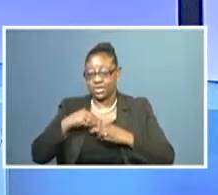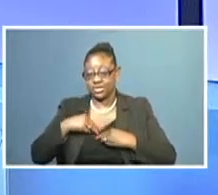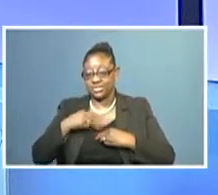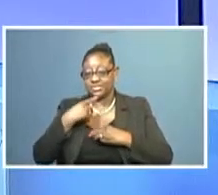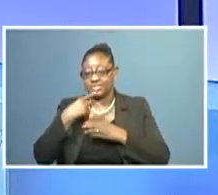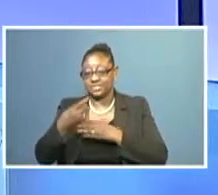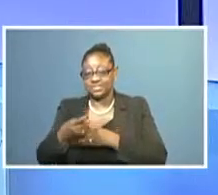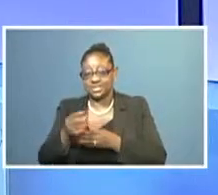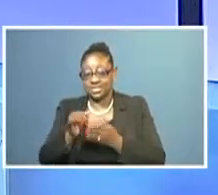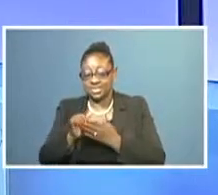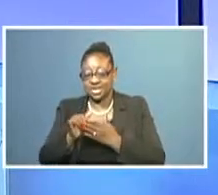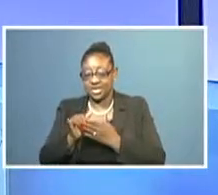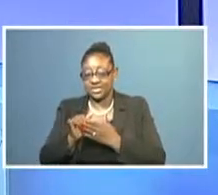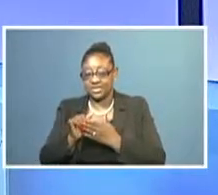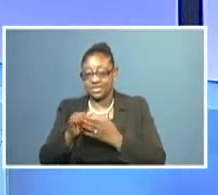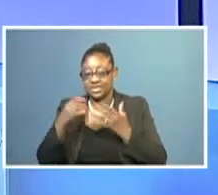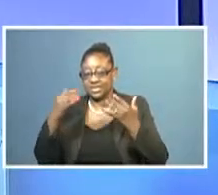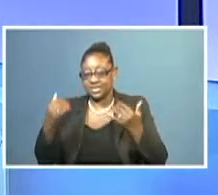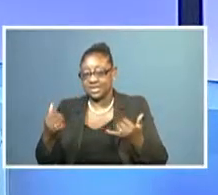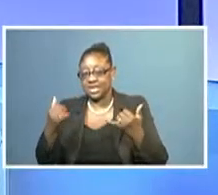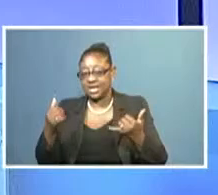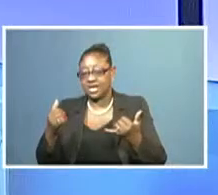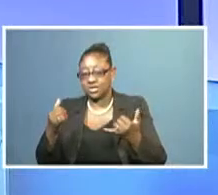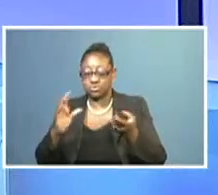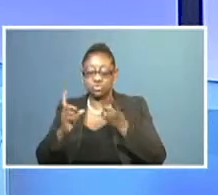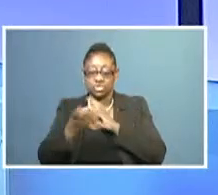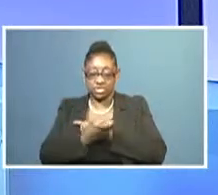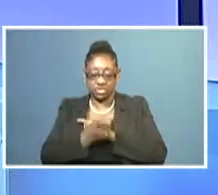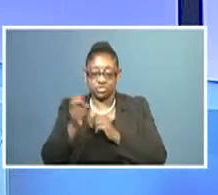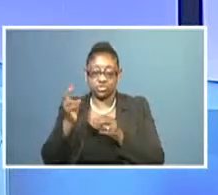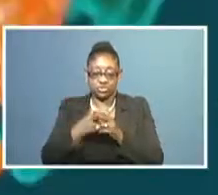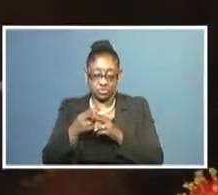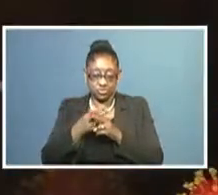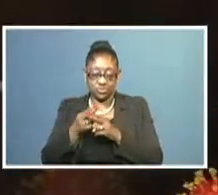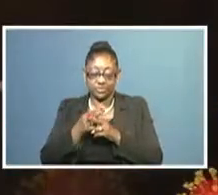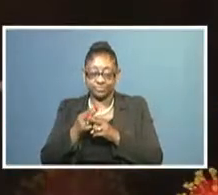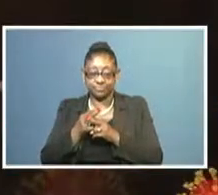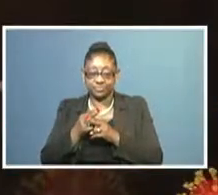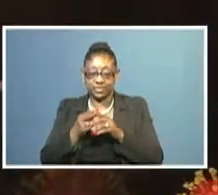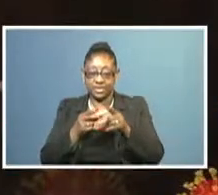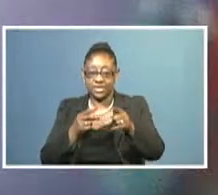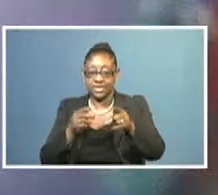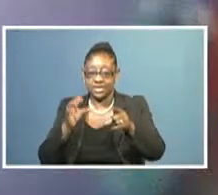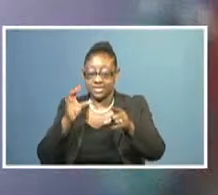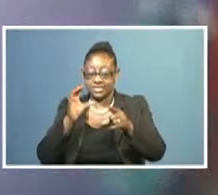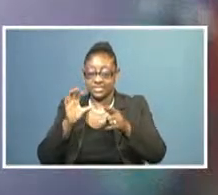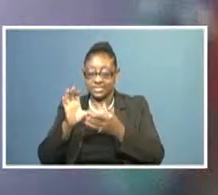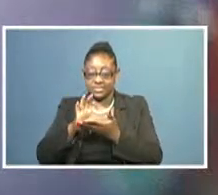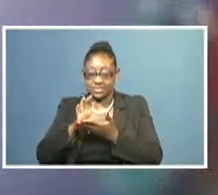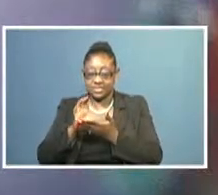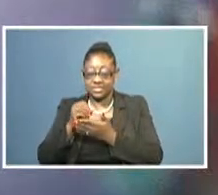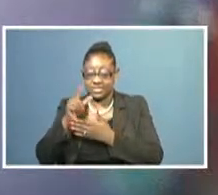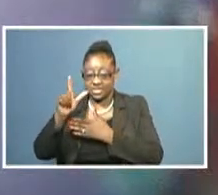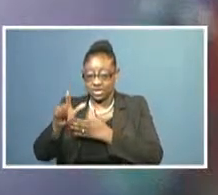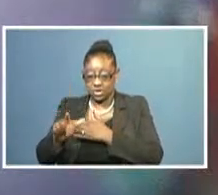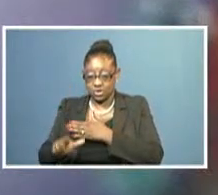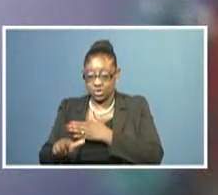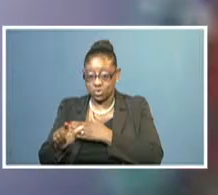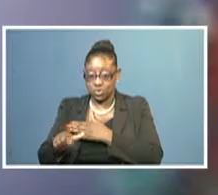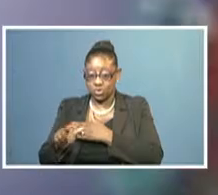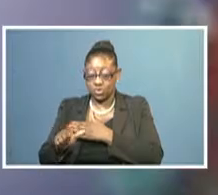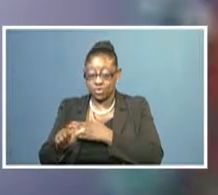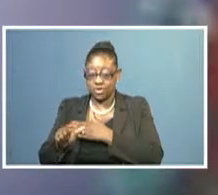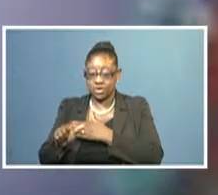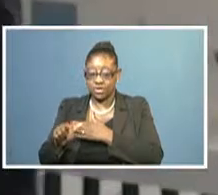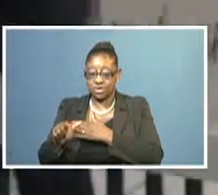that a COVID-19 mandate could also soon change. The U.S.-based Centers for Disease Control has lowered the COVID-19 threat level